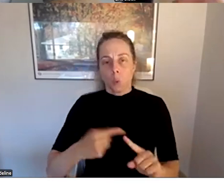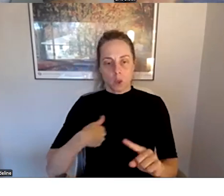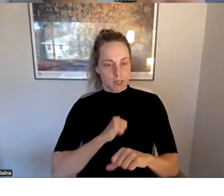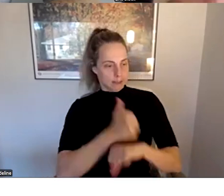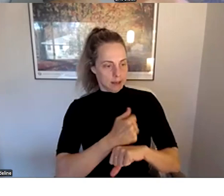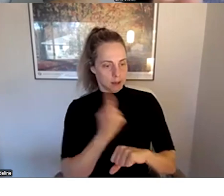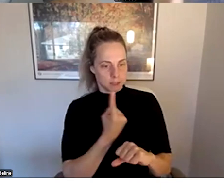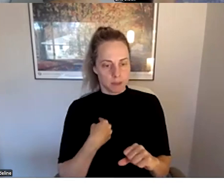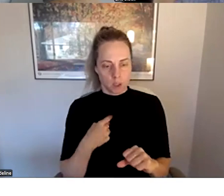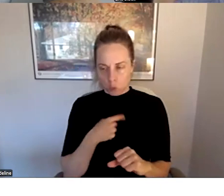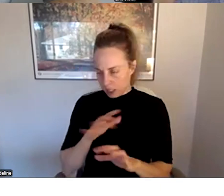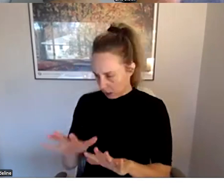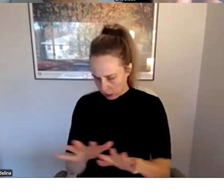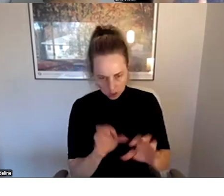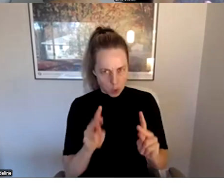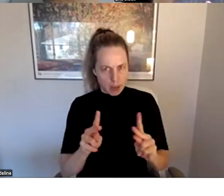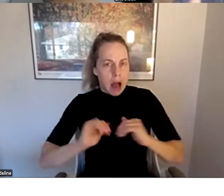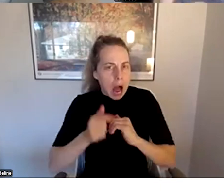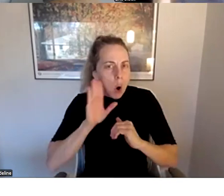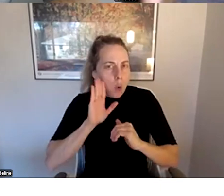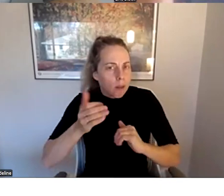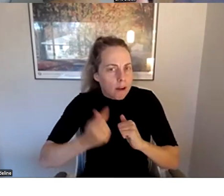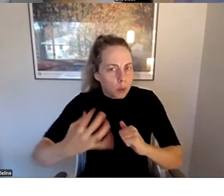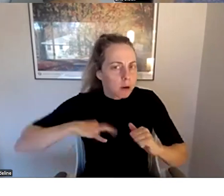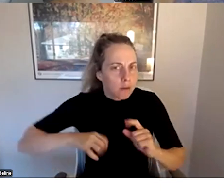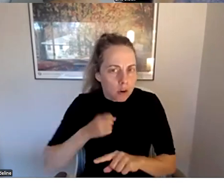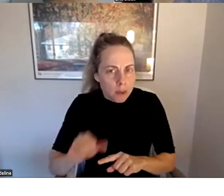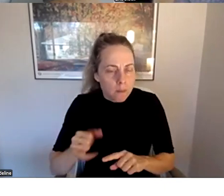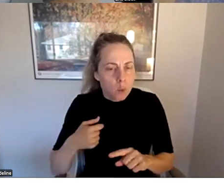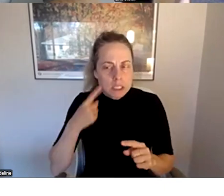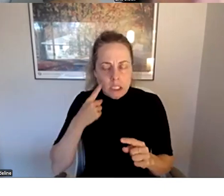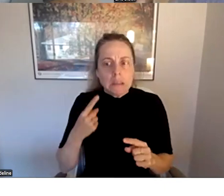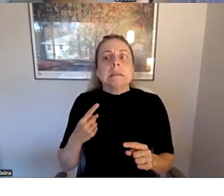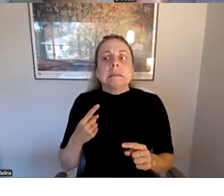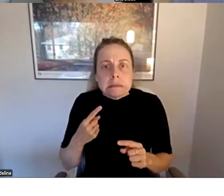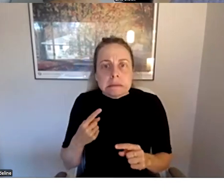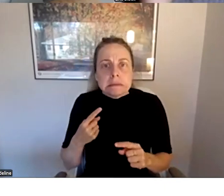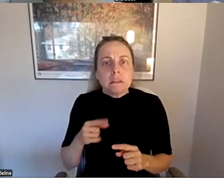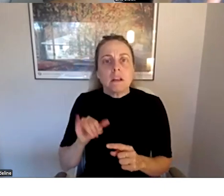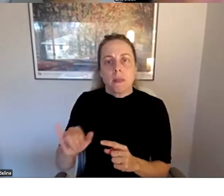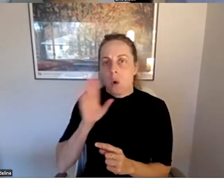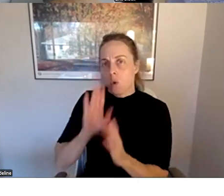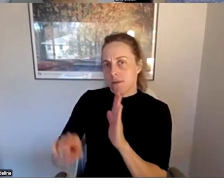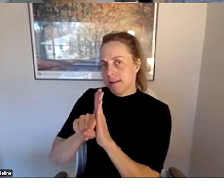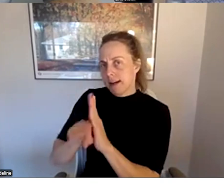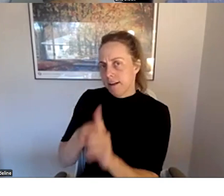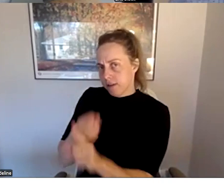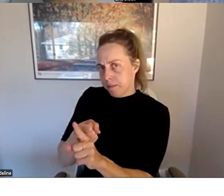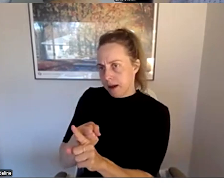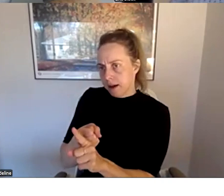will everyone benefit from this? And when we see that there might be an adverse impact, we try to remedy that ahead of